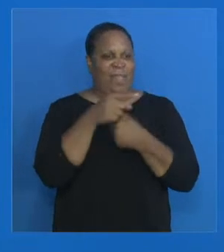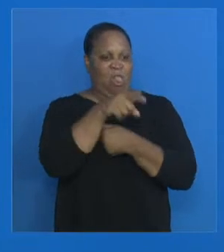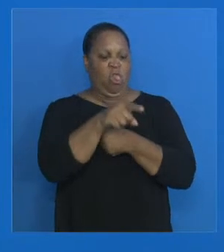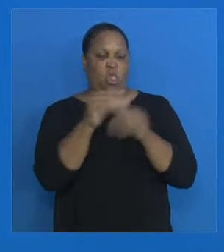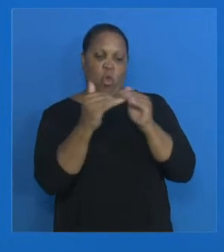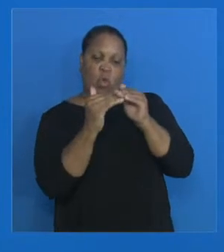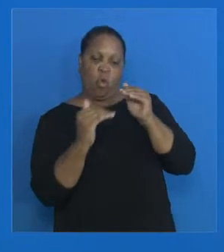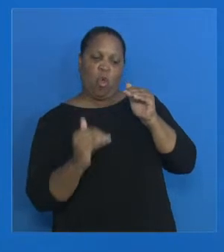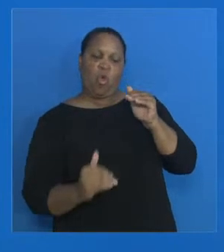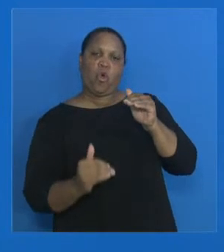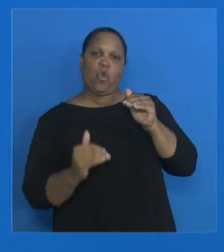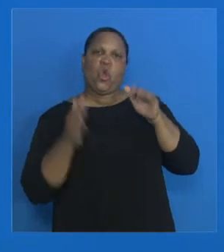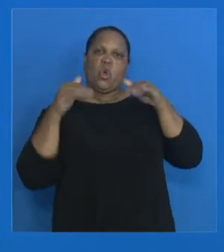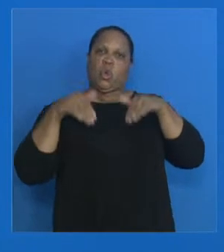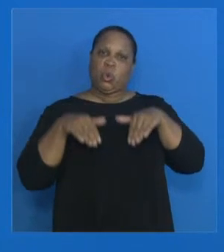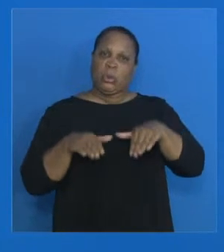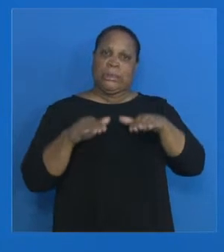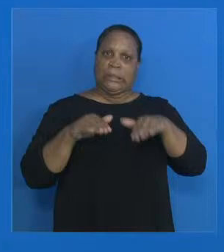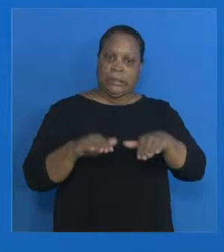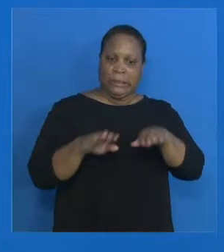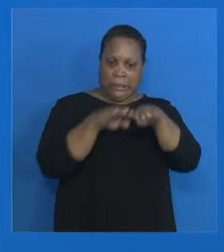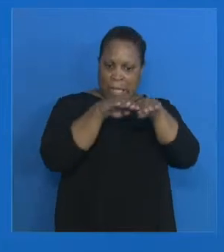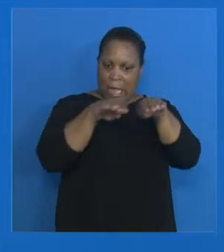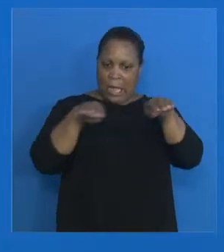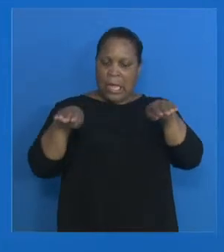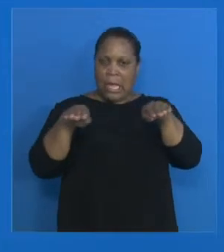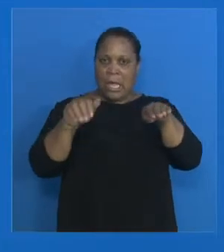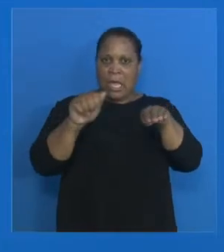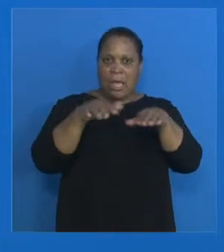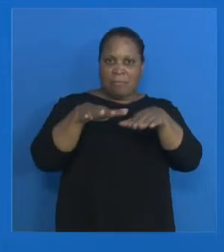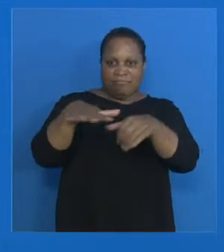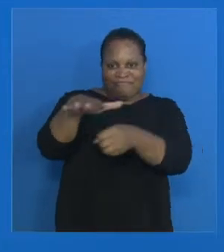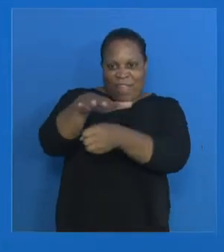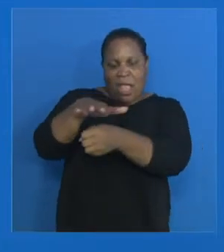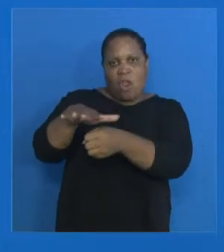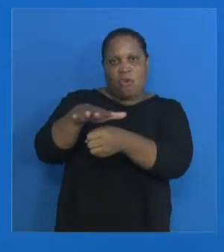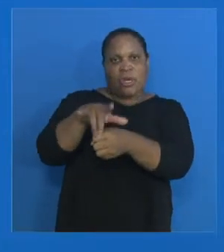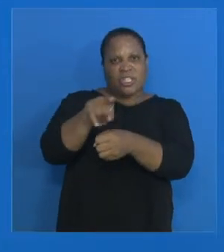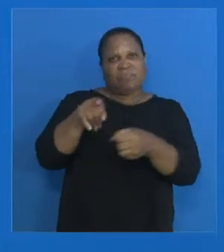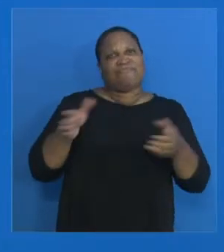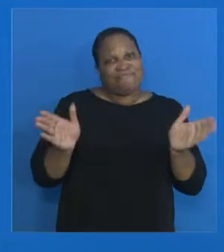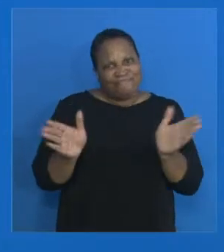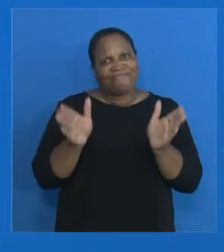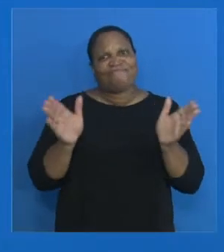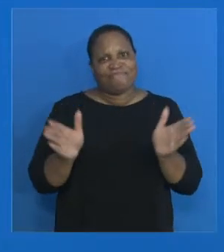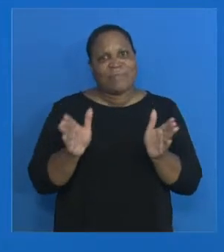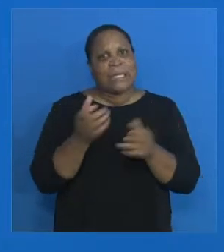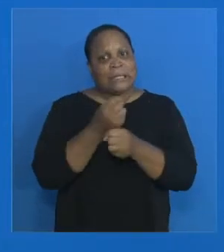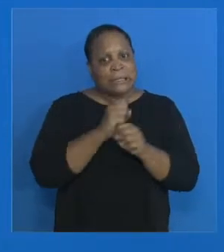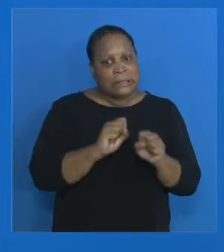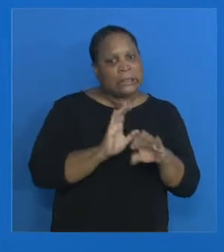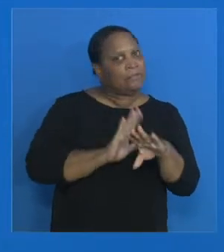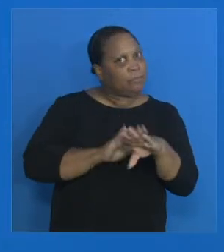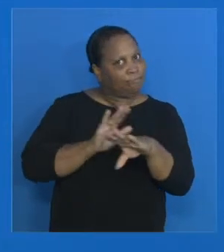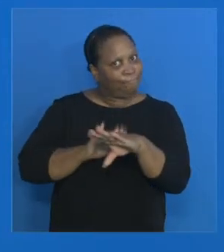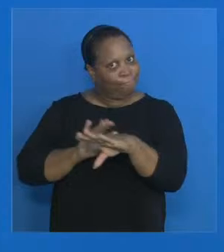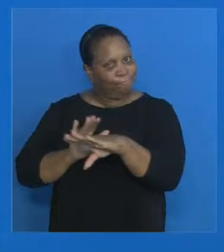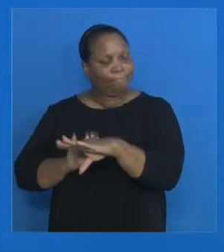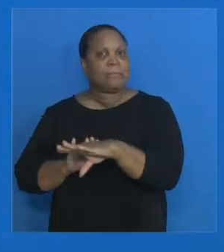low-lying sea level areas. So we are urging those residents to take the necessary safety